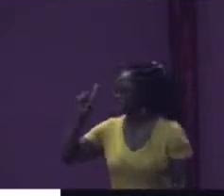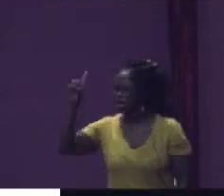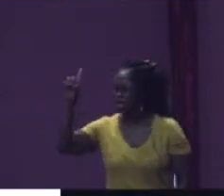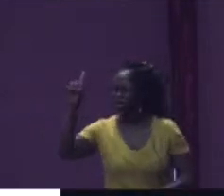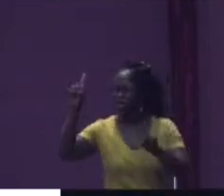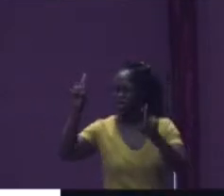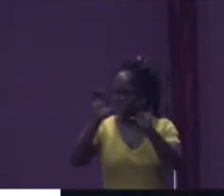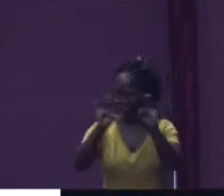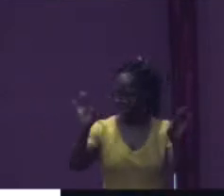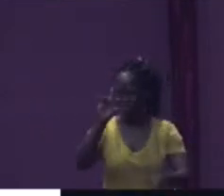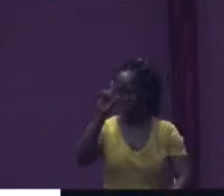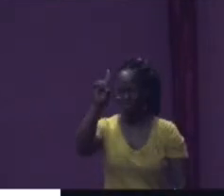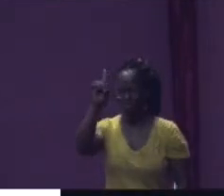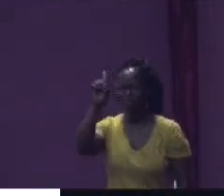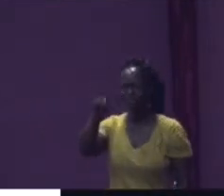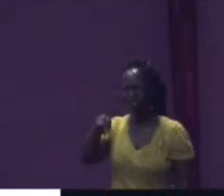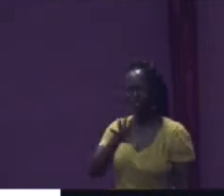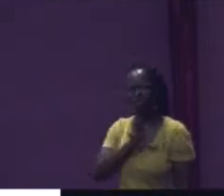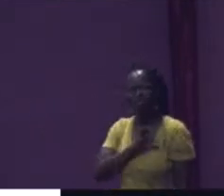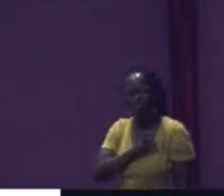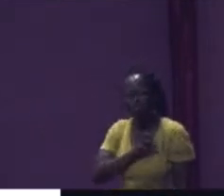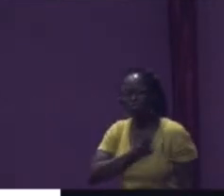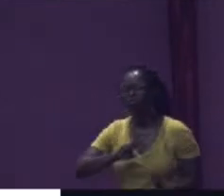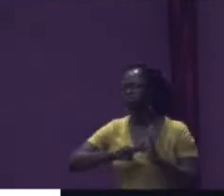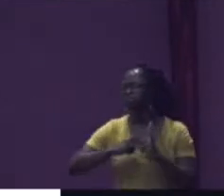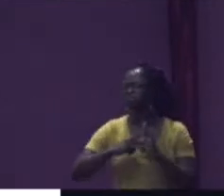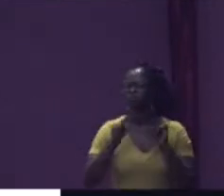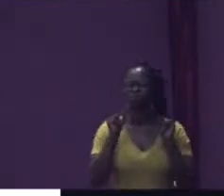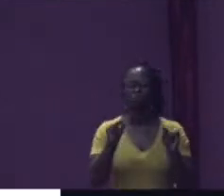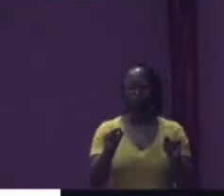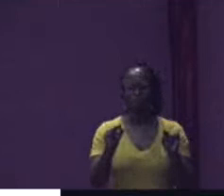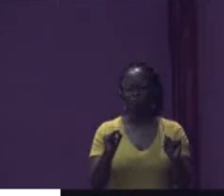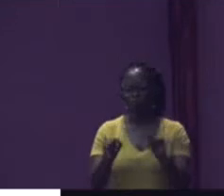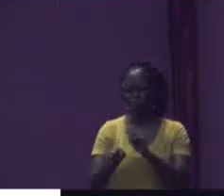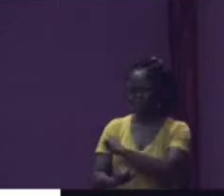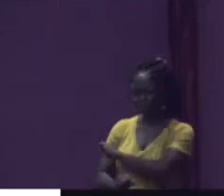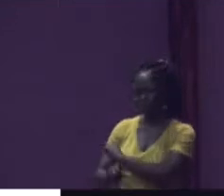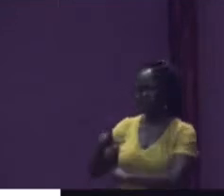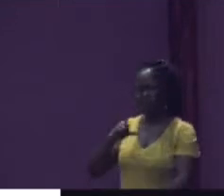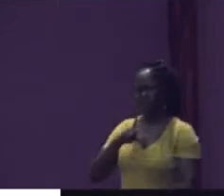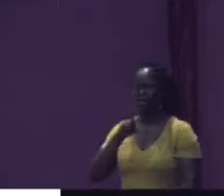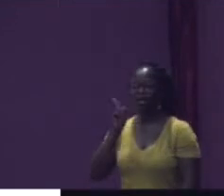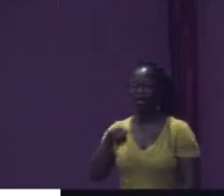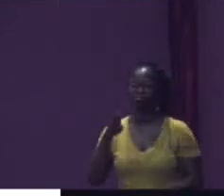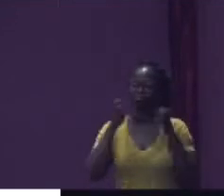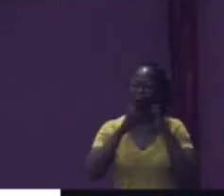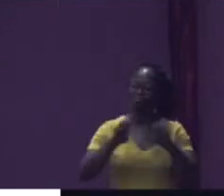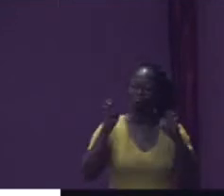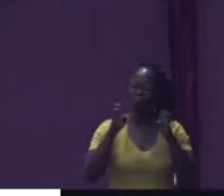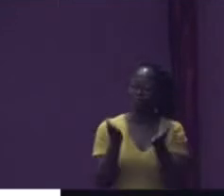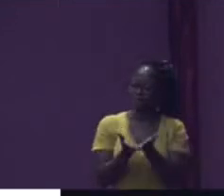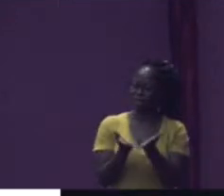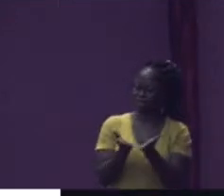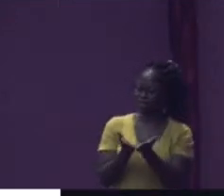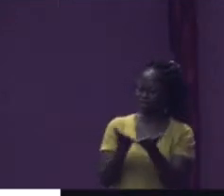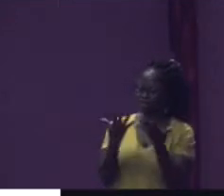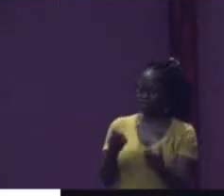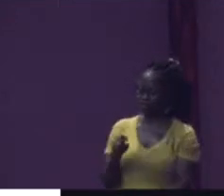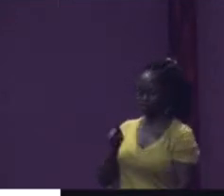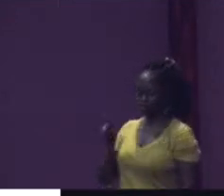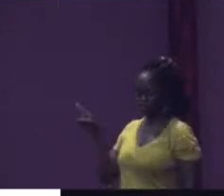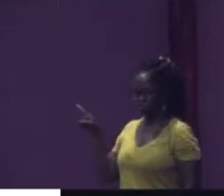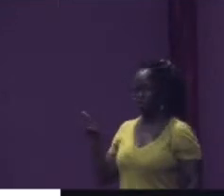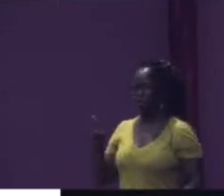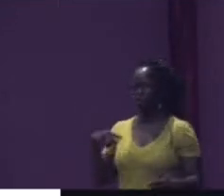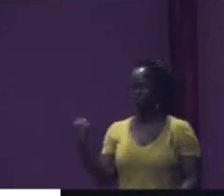has changed to evangelicalism, which has been very strong in